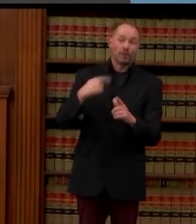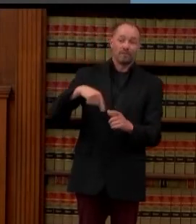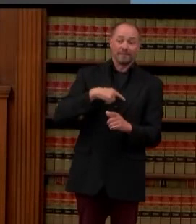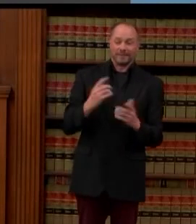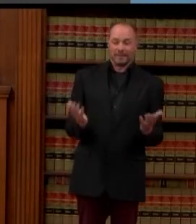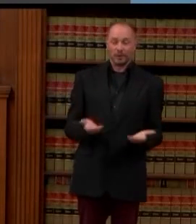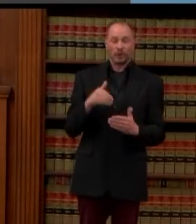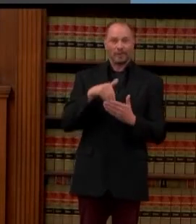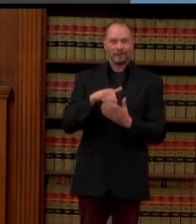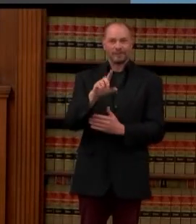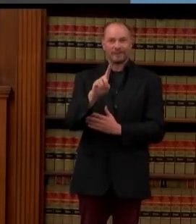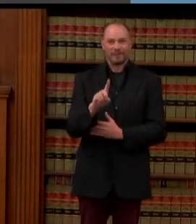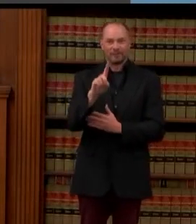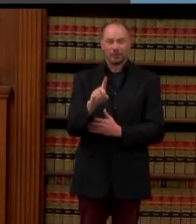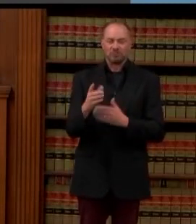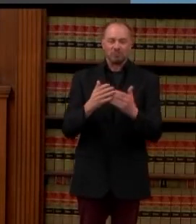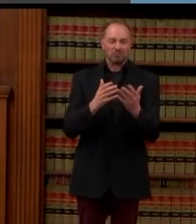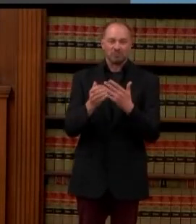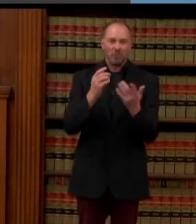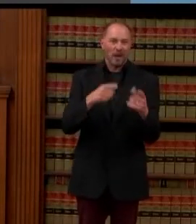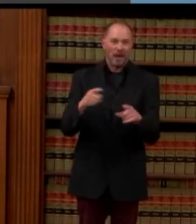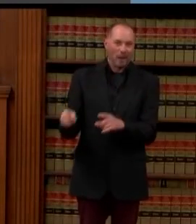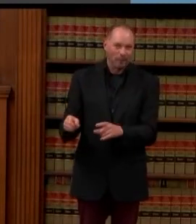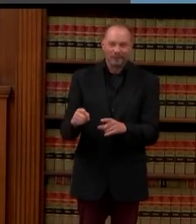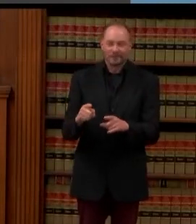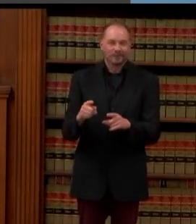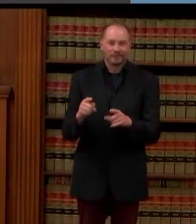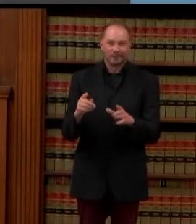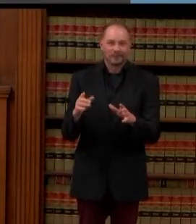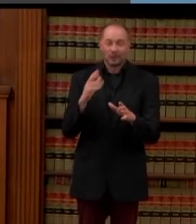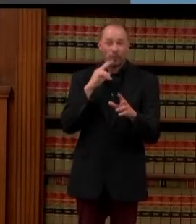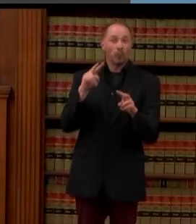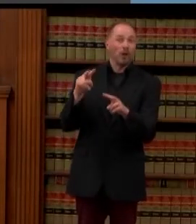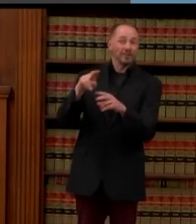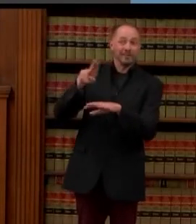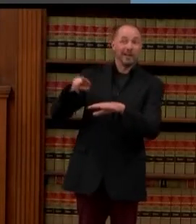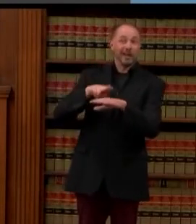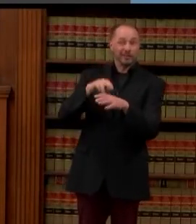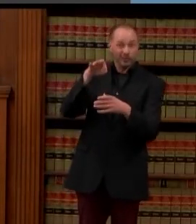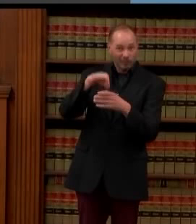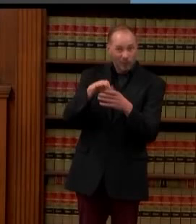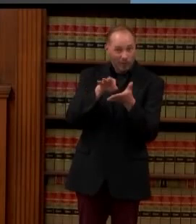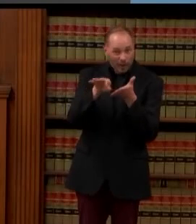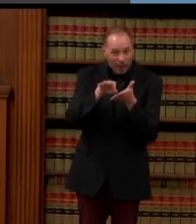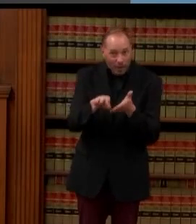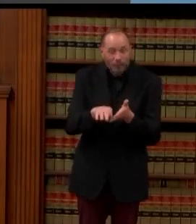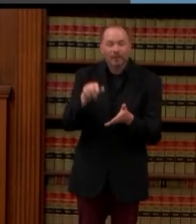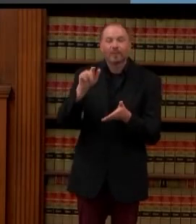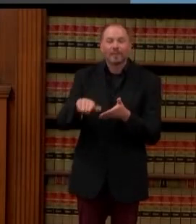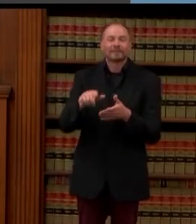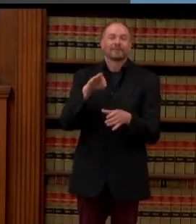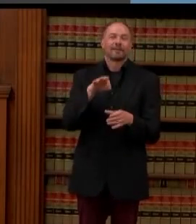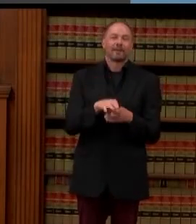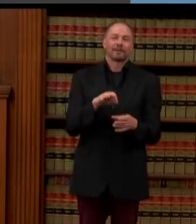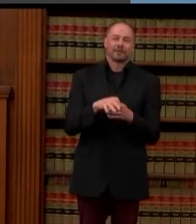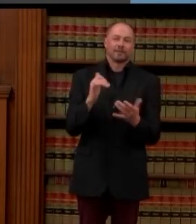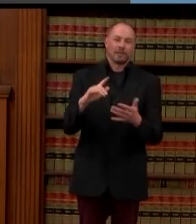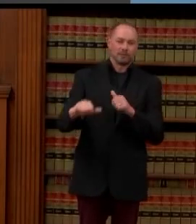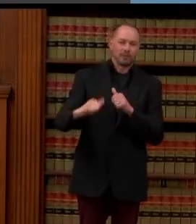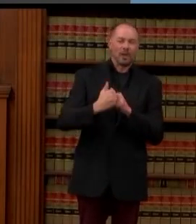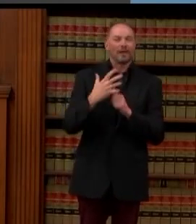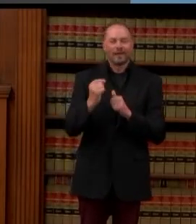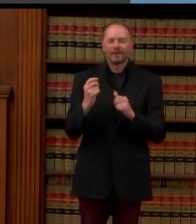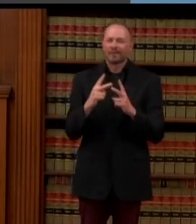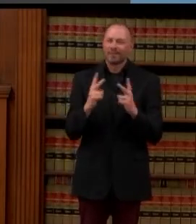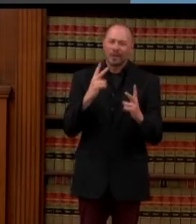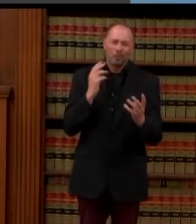Denver. Regardless of the outcome, as we watch the national results come in, this election comes at a challenging and emotional